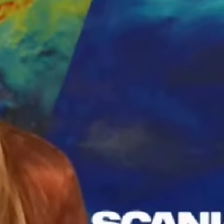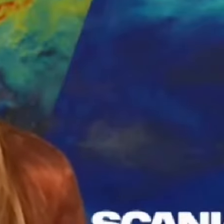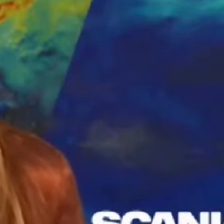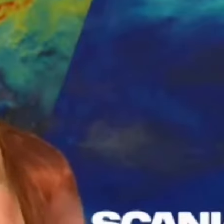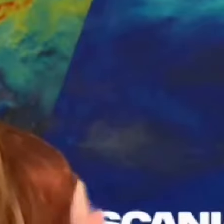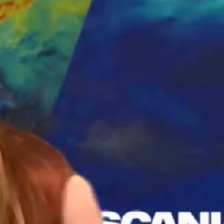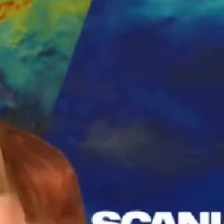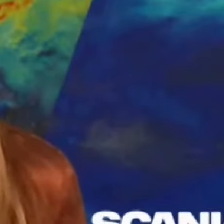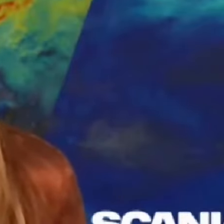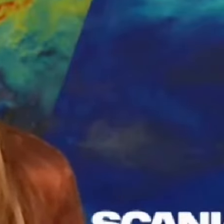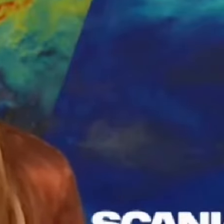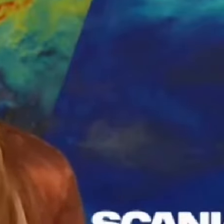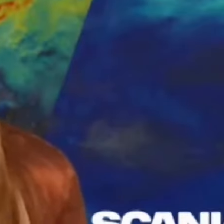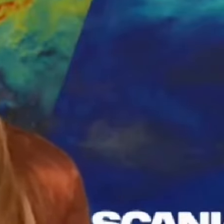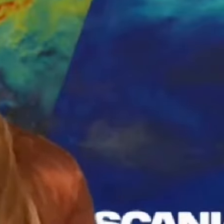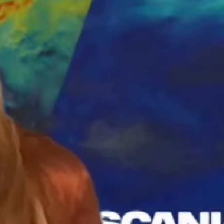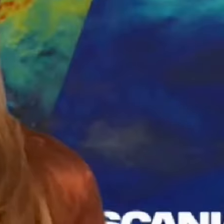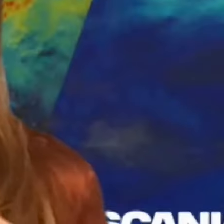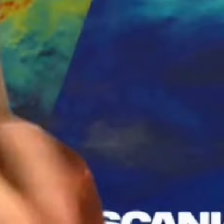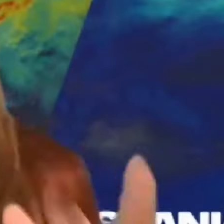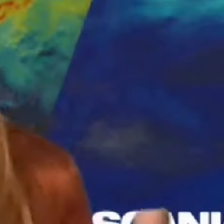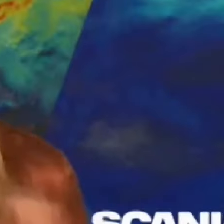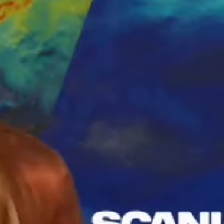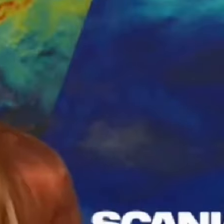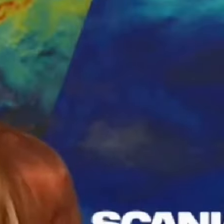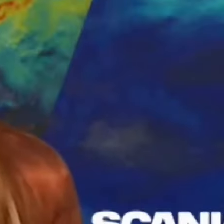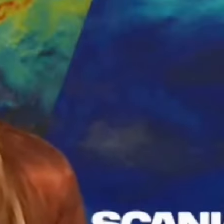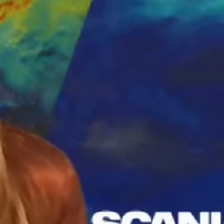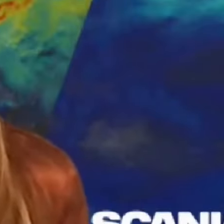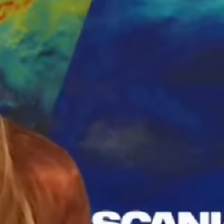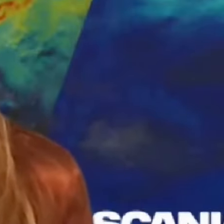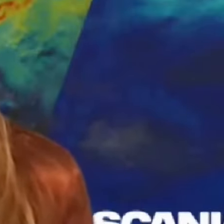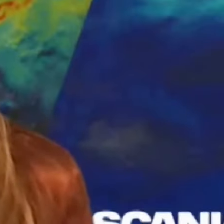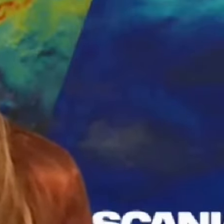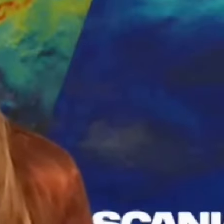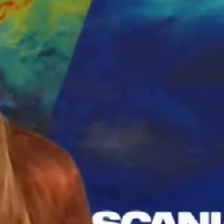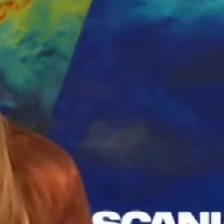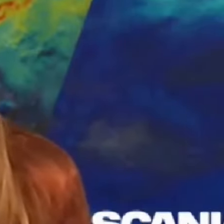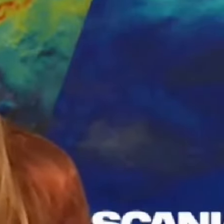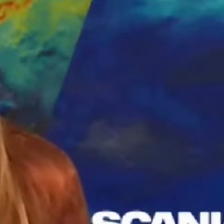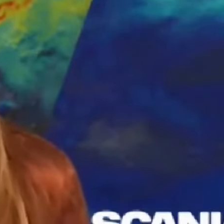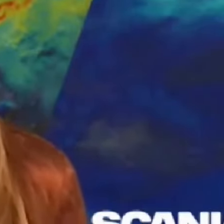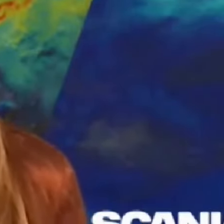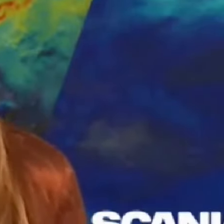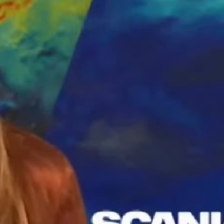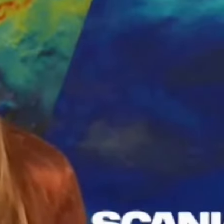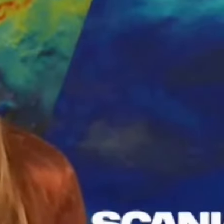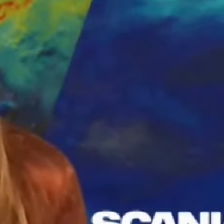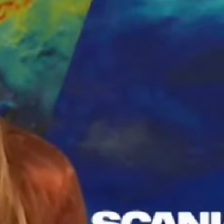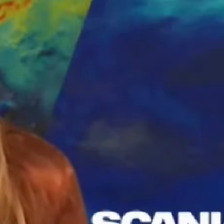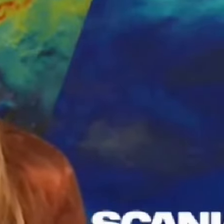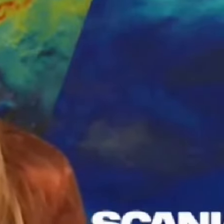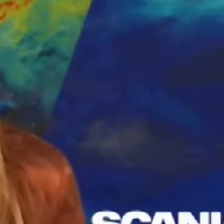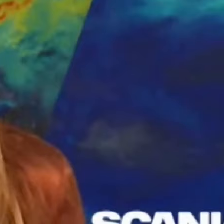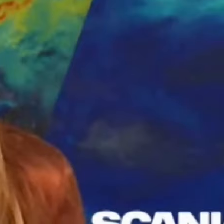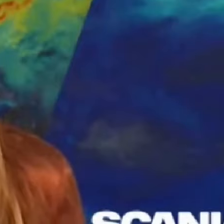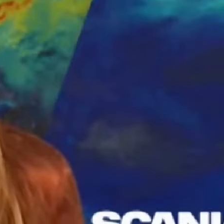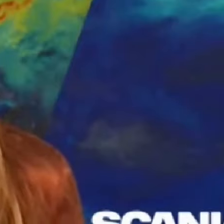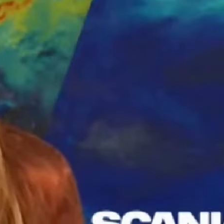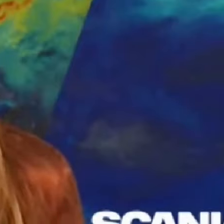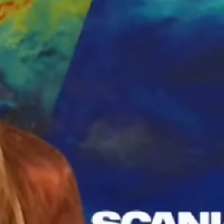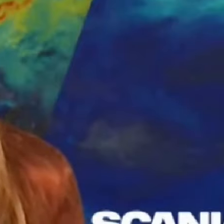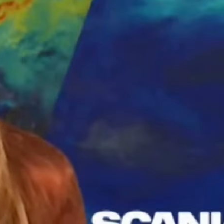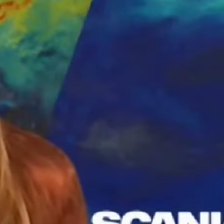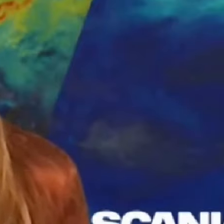ground and setting the rules. So what are the do's and the don'ts for behavior? You know, what policies does the